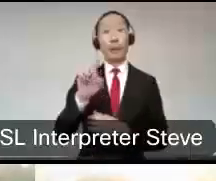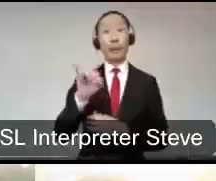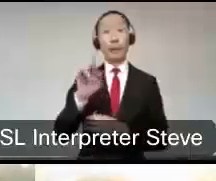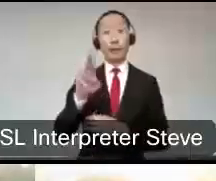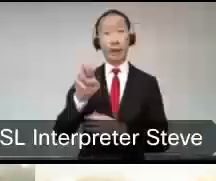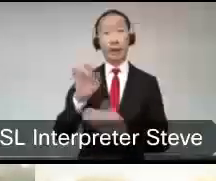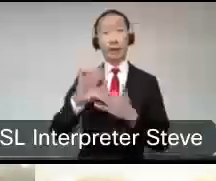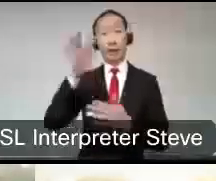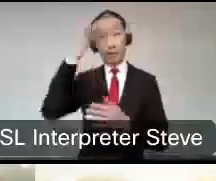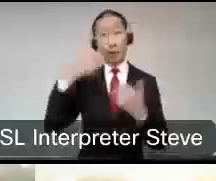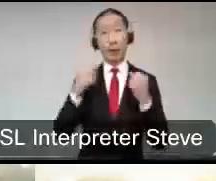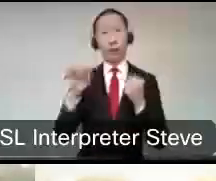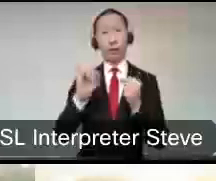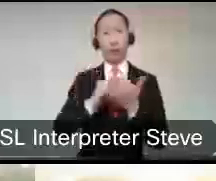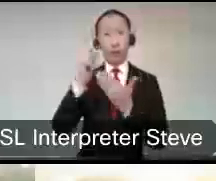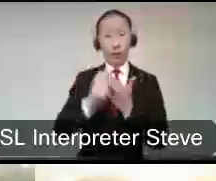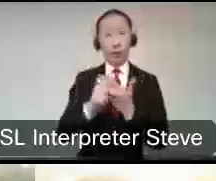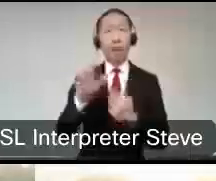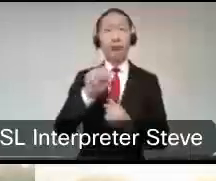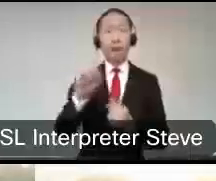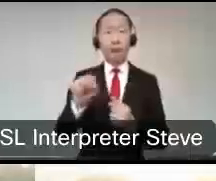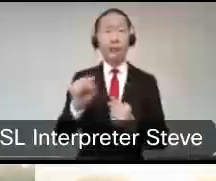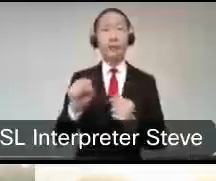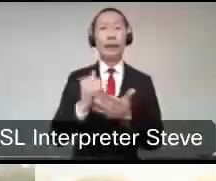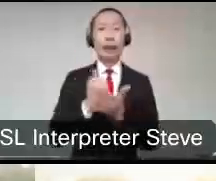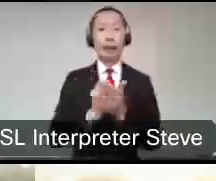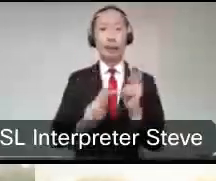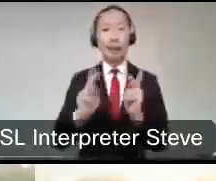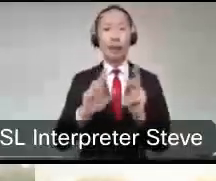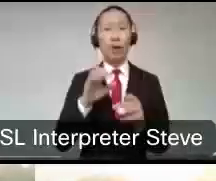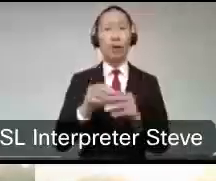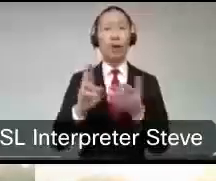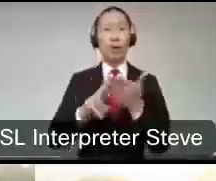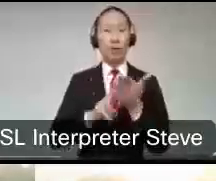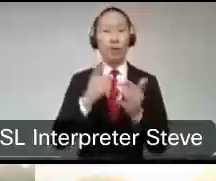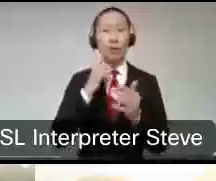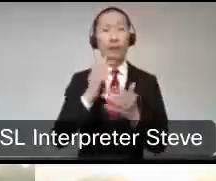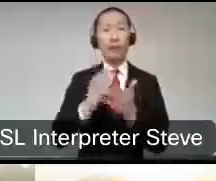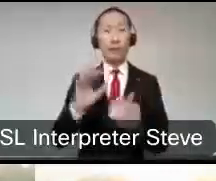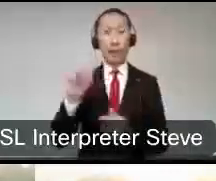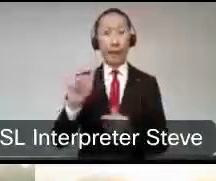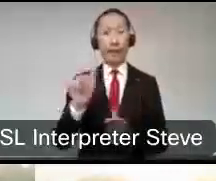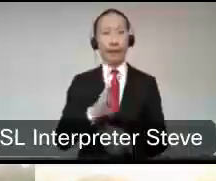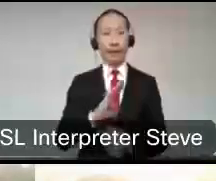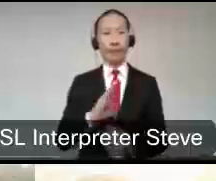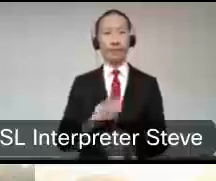health insurance program in which Social Security assists individuals with enrollment for Part A and B.